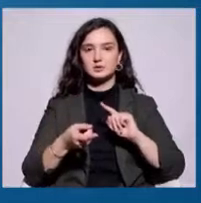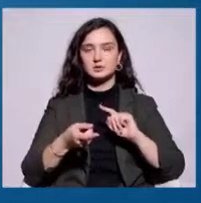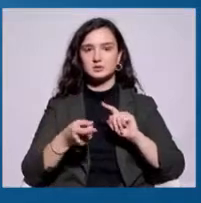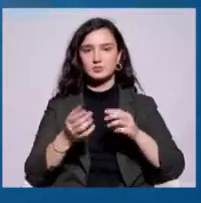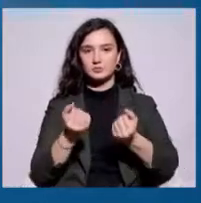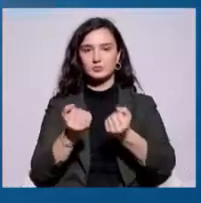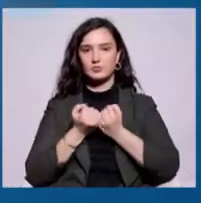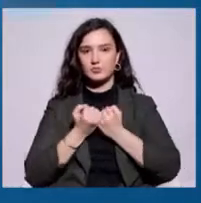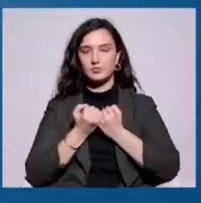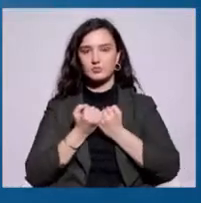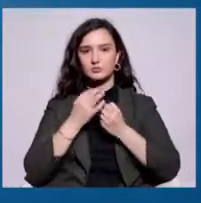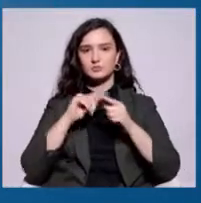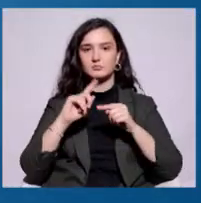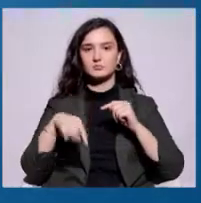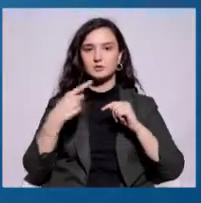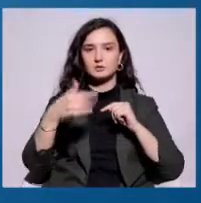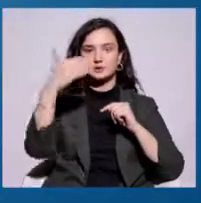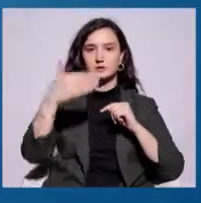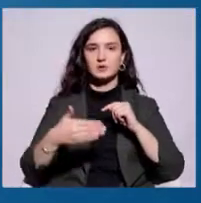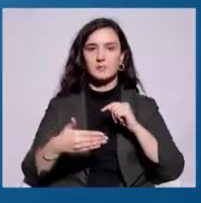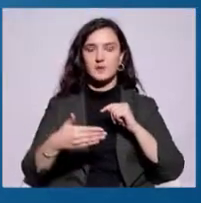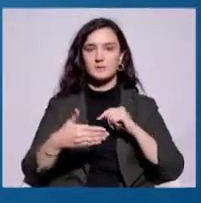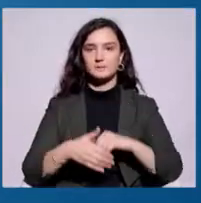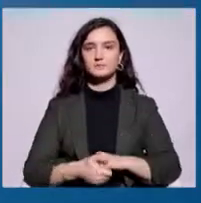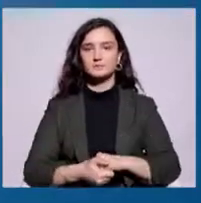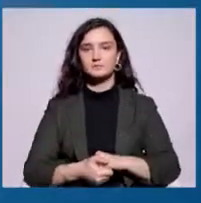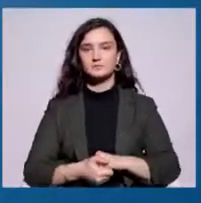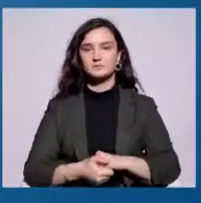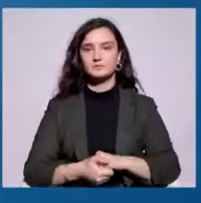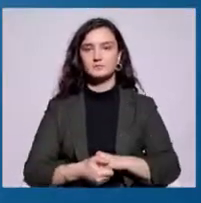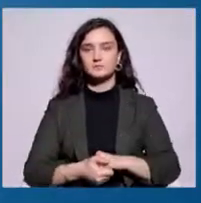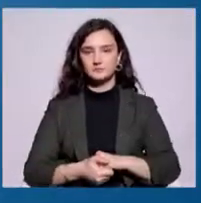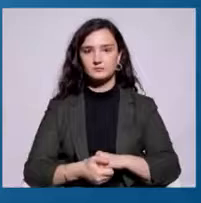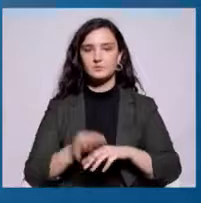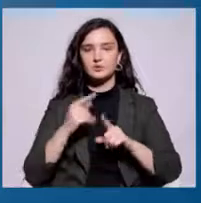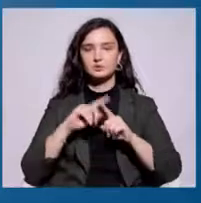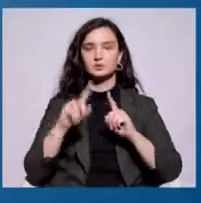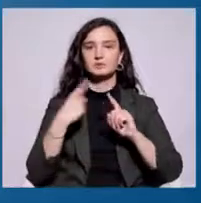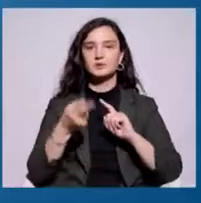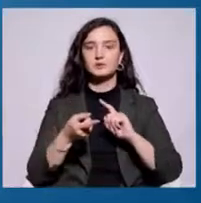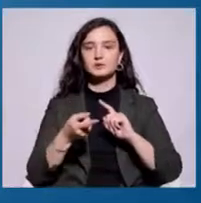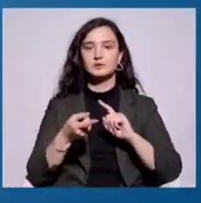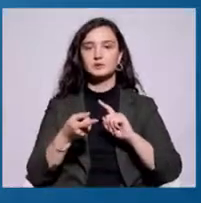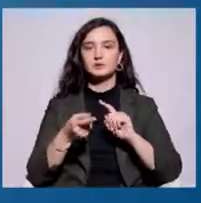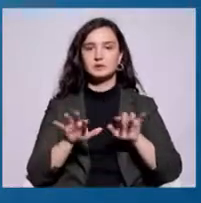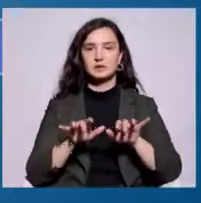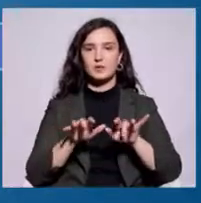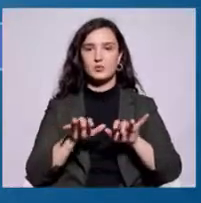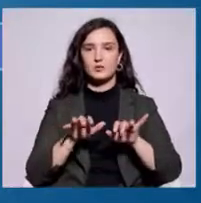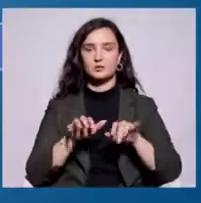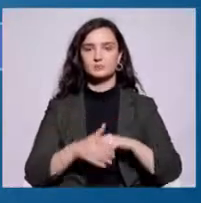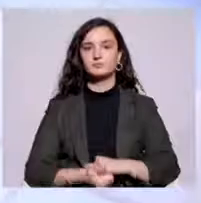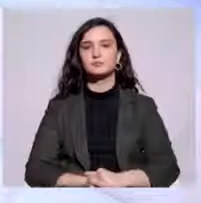drawer, and the next one is whiteboard, And the next one is